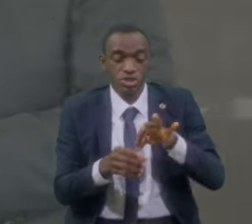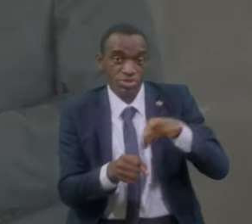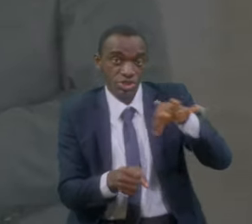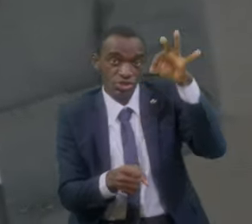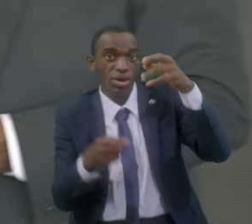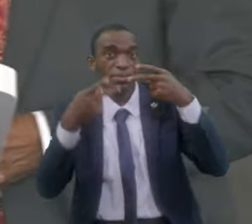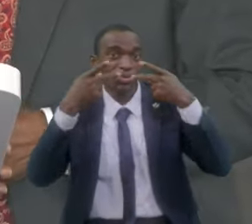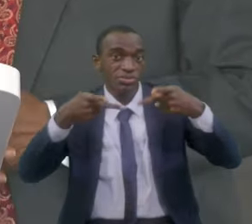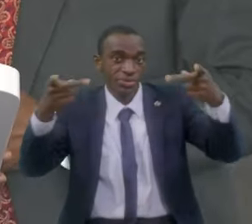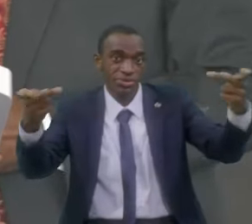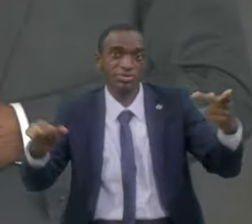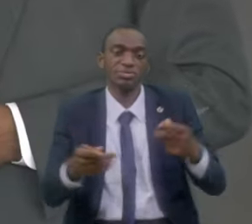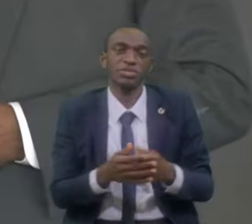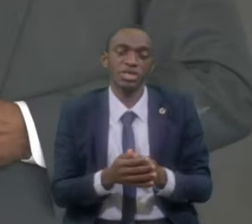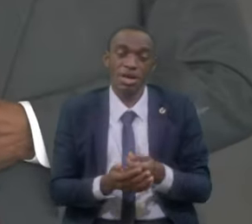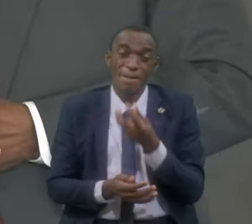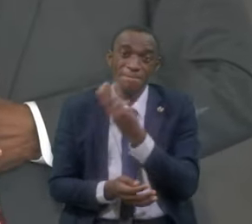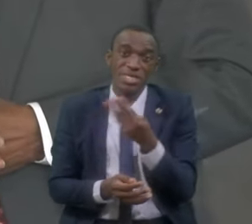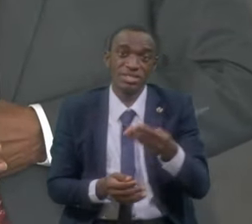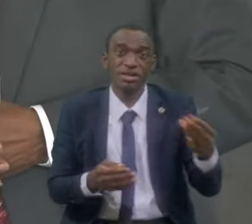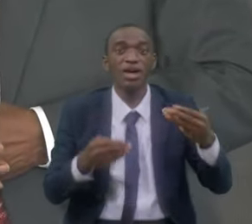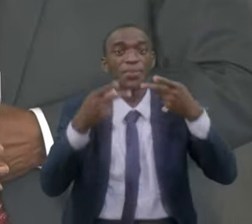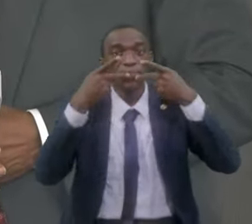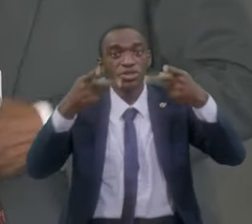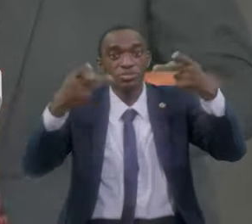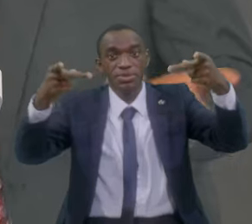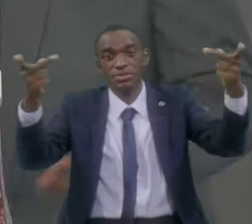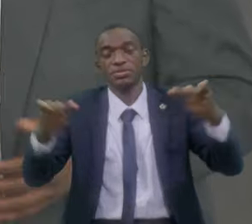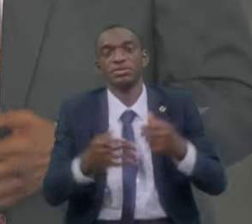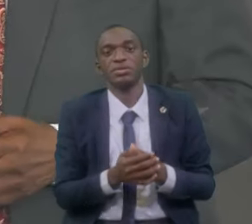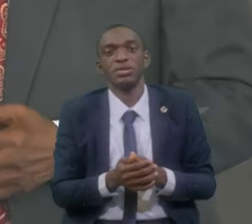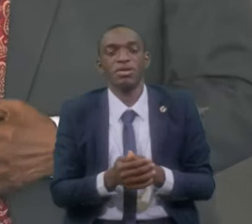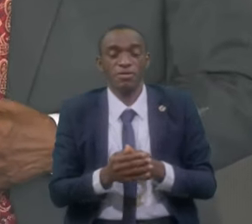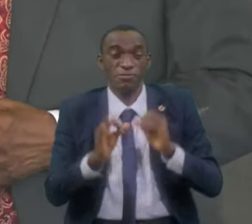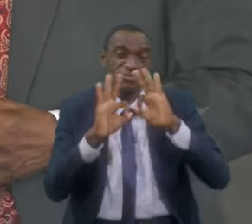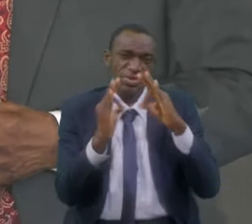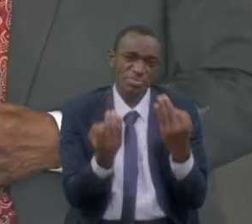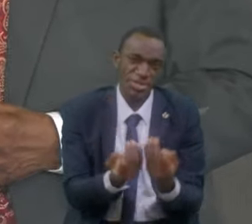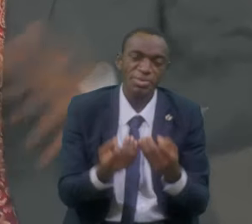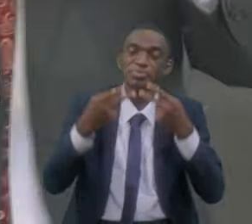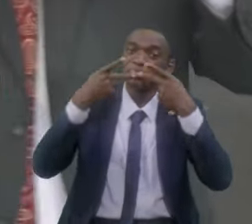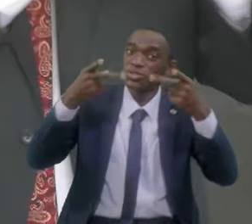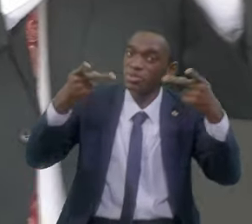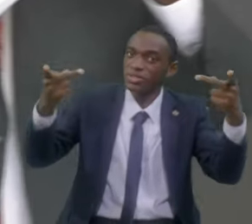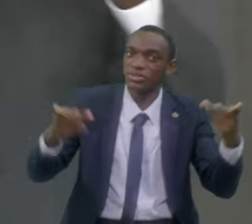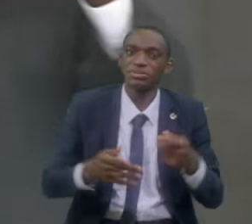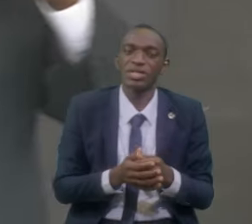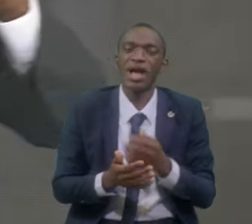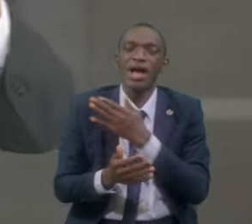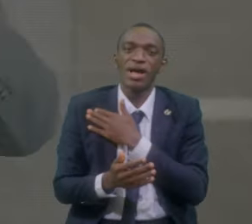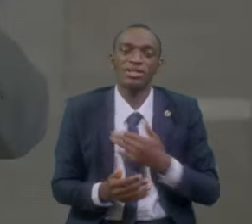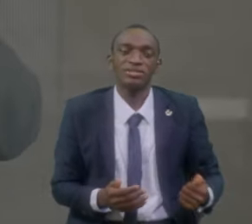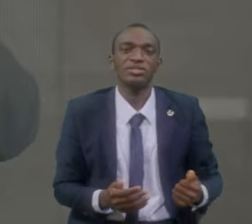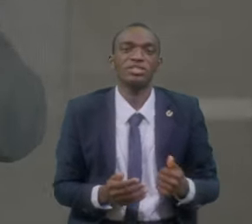prosperity, material prosperity, family prosperity, and